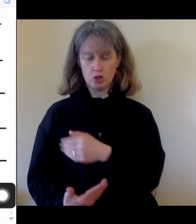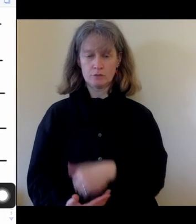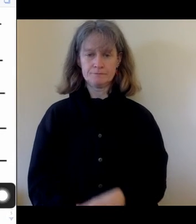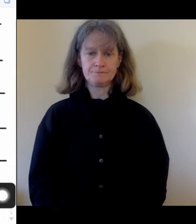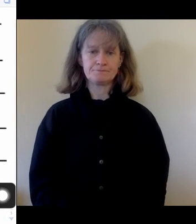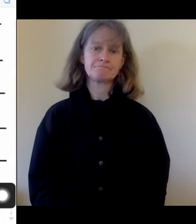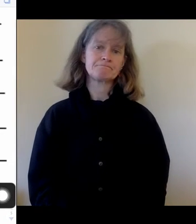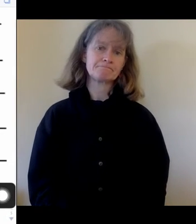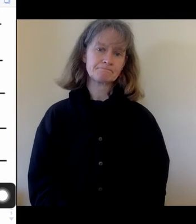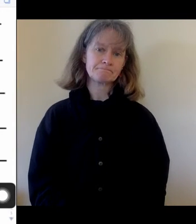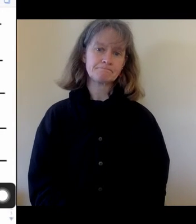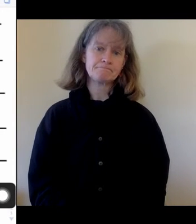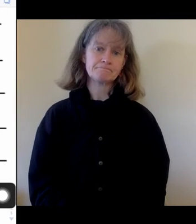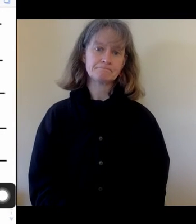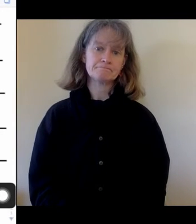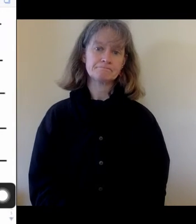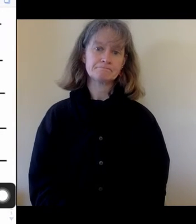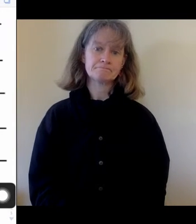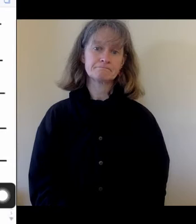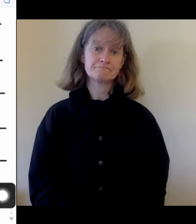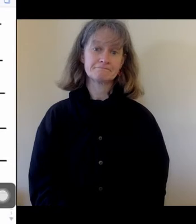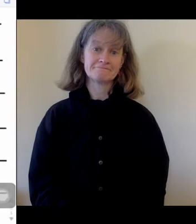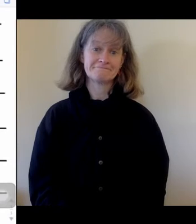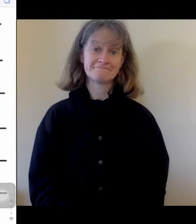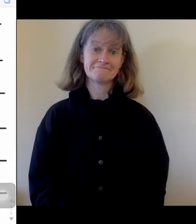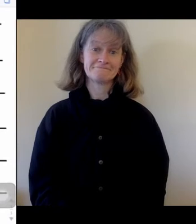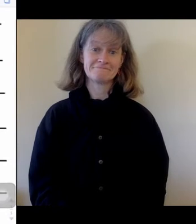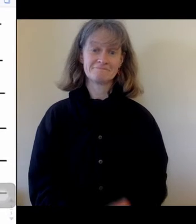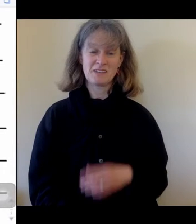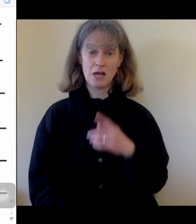So m, 0,